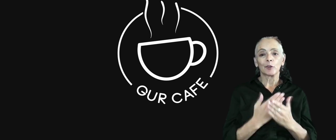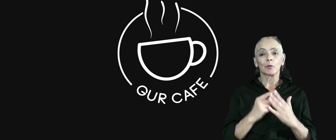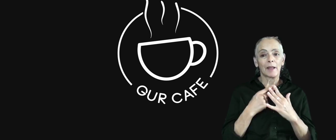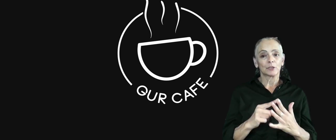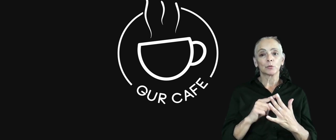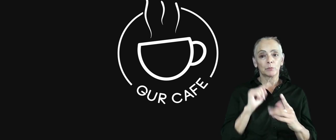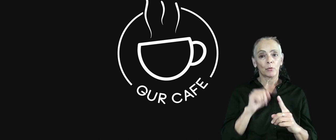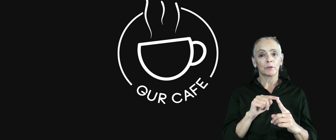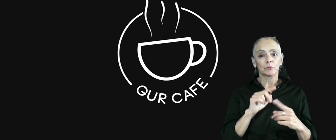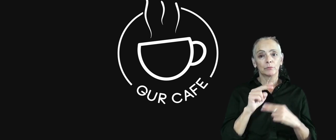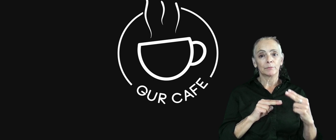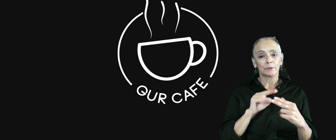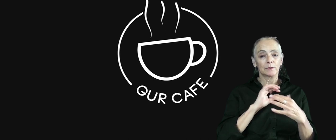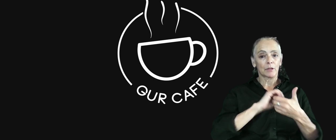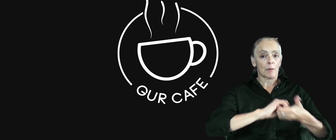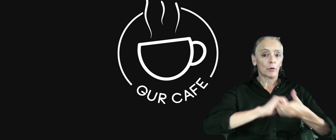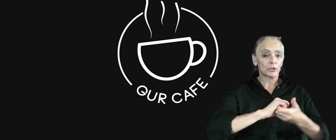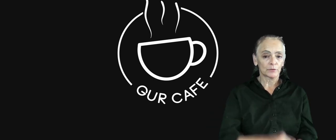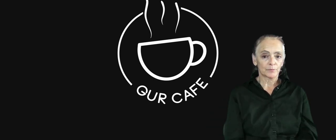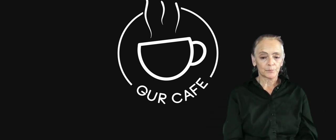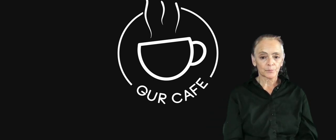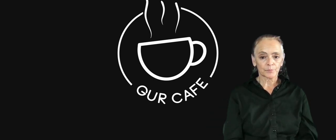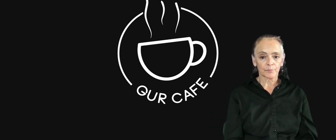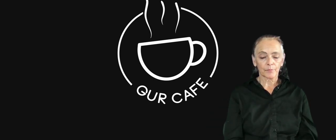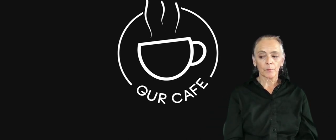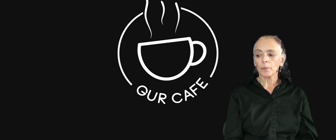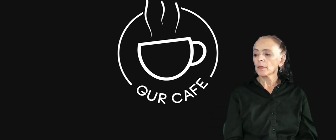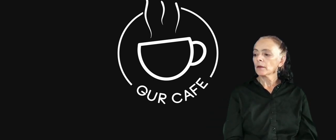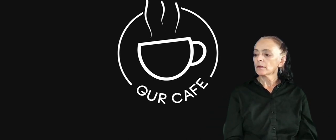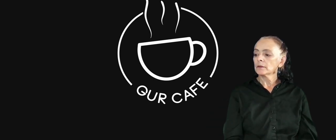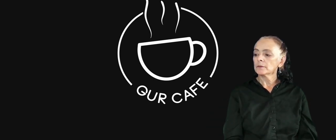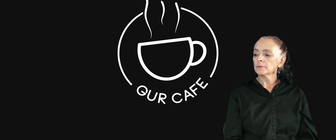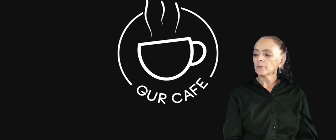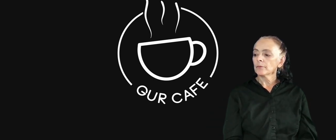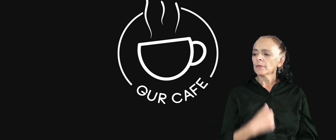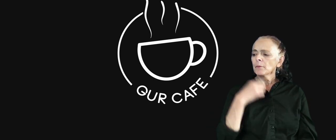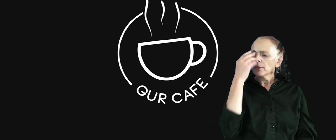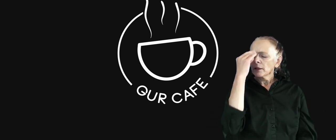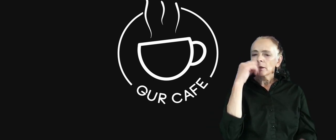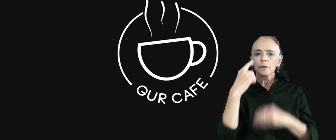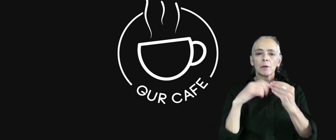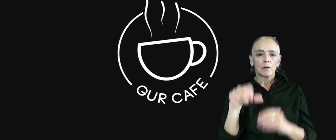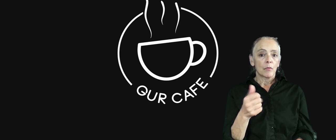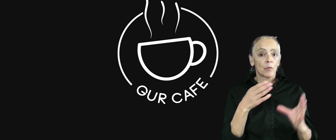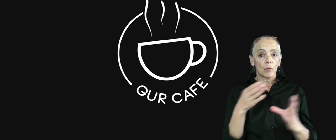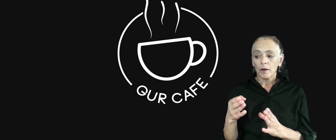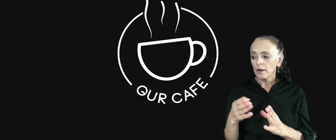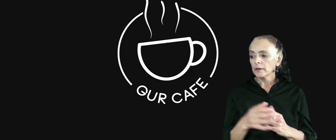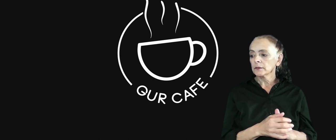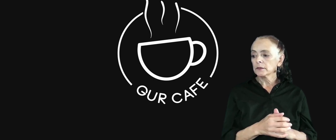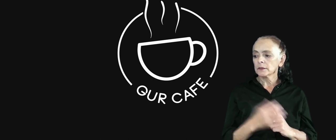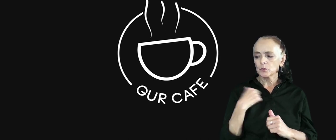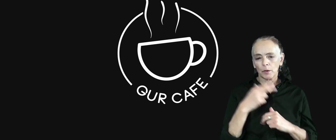start building that that collaboration. I was thinking about other ways that we did build that,